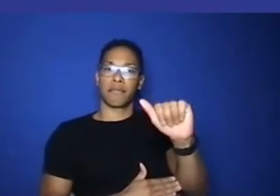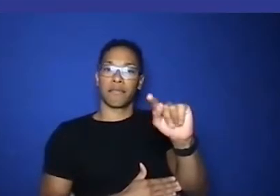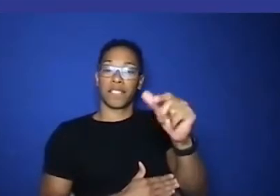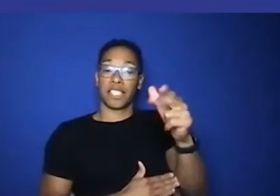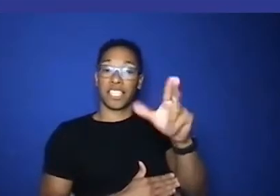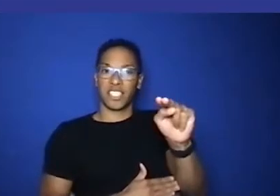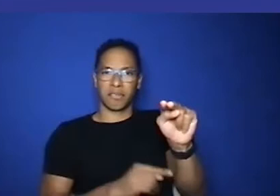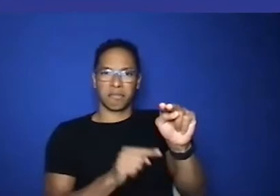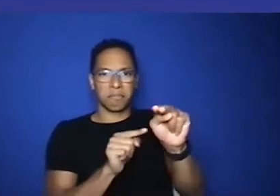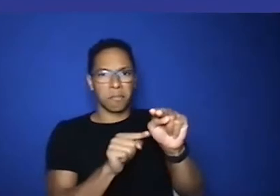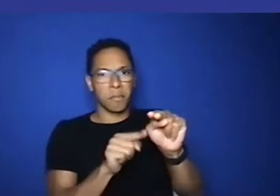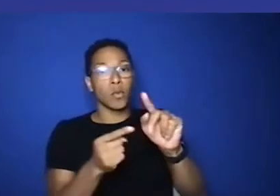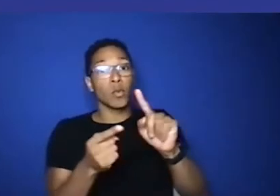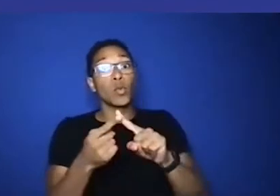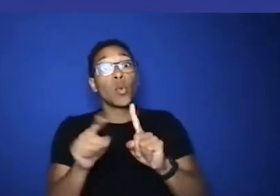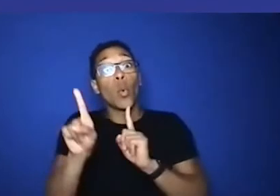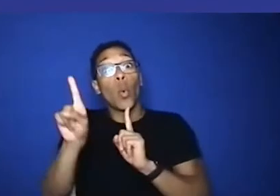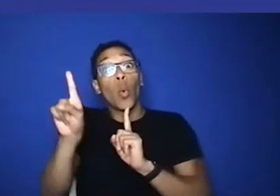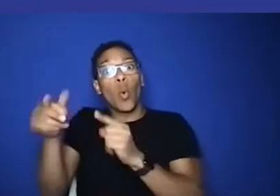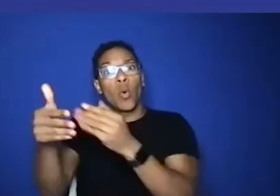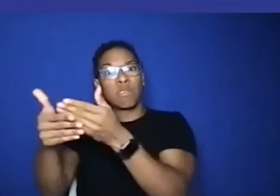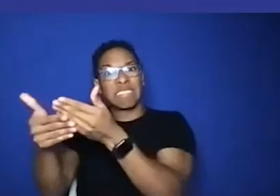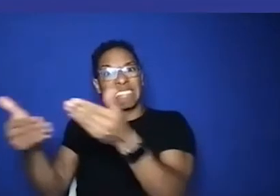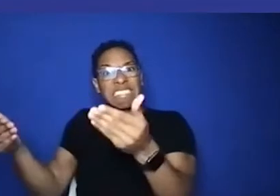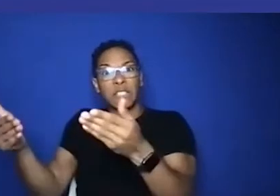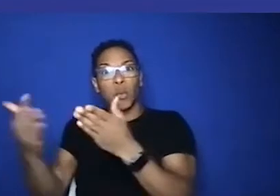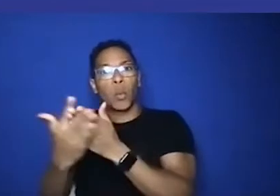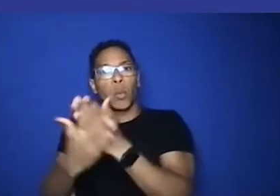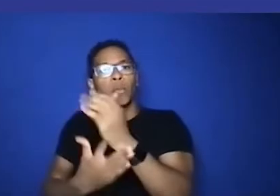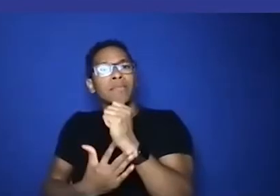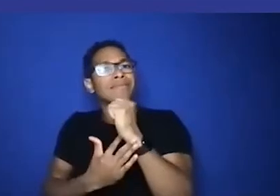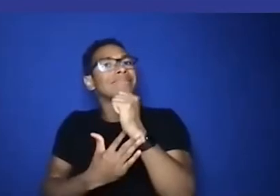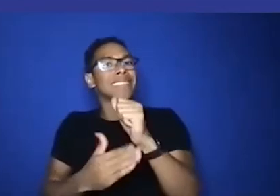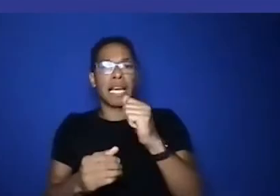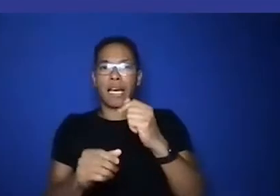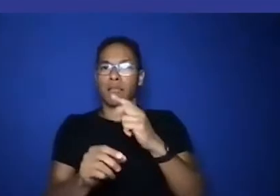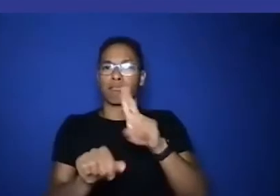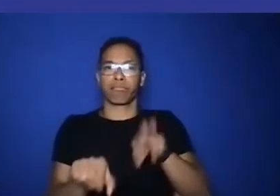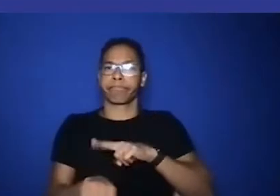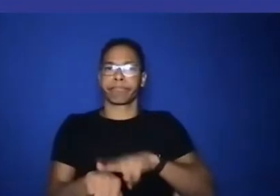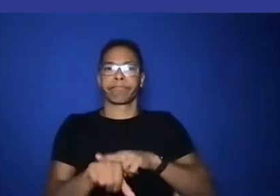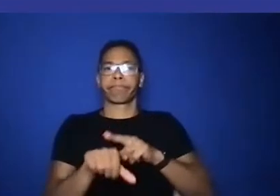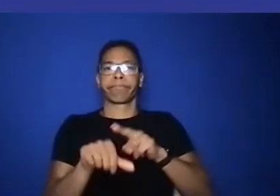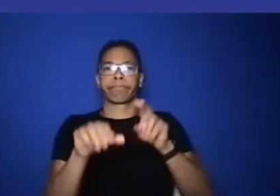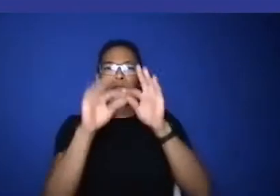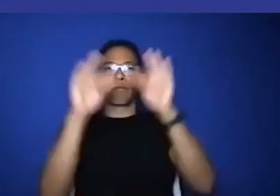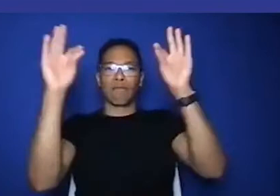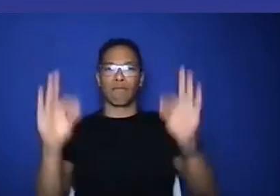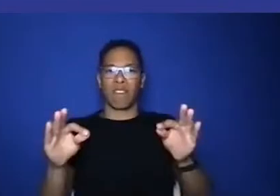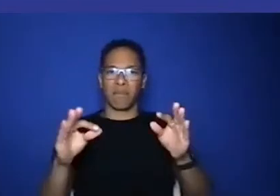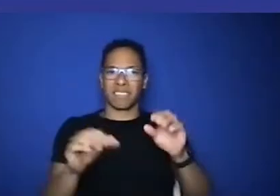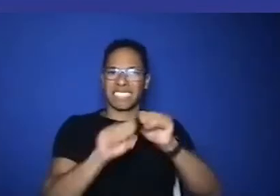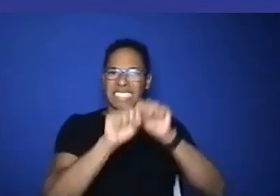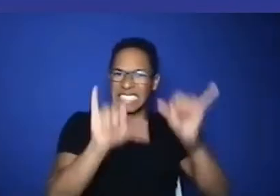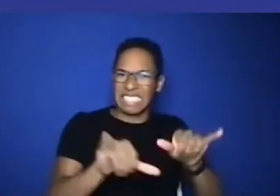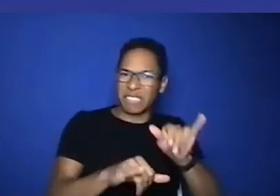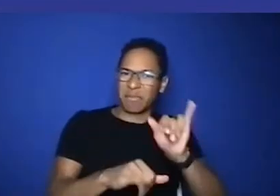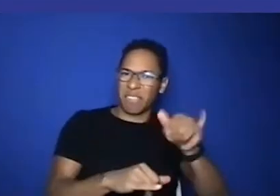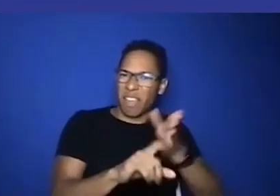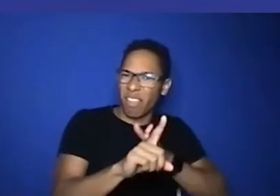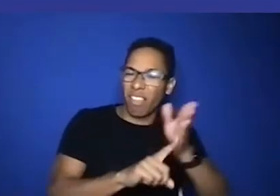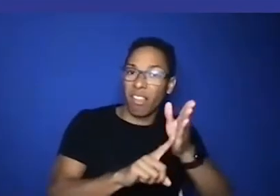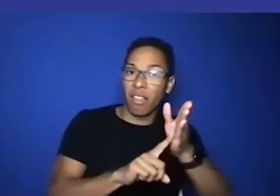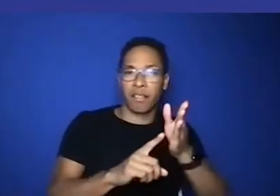through non-Indigenous frameworks of meaning. And thinking, so, you know, an object